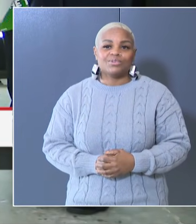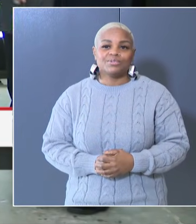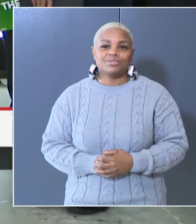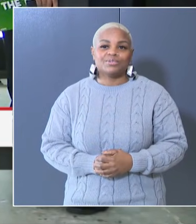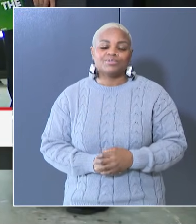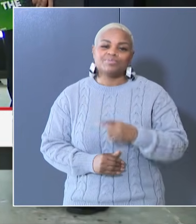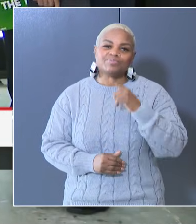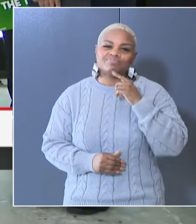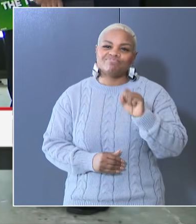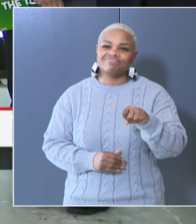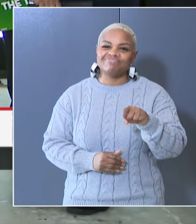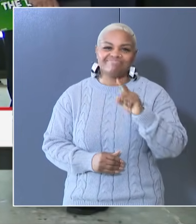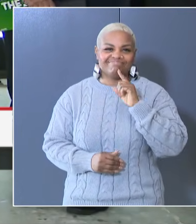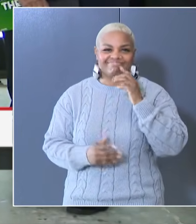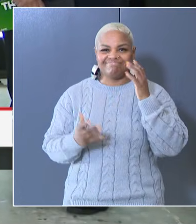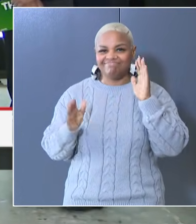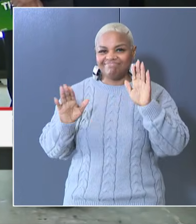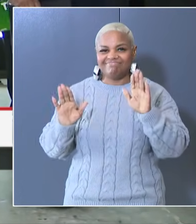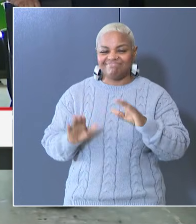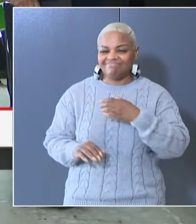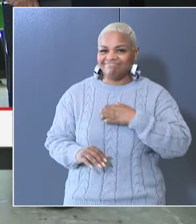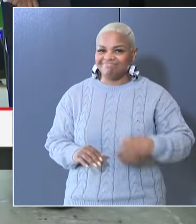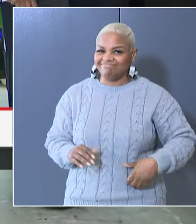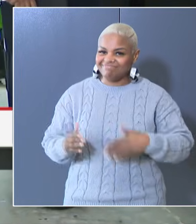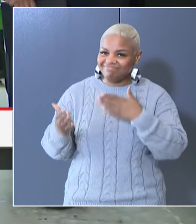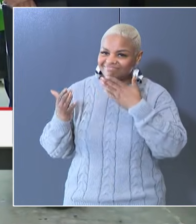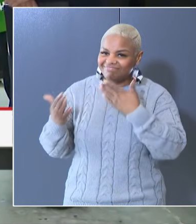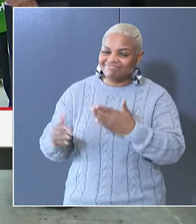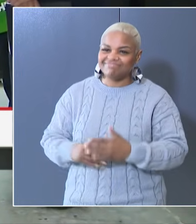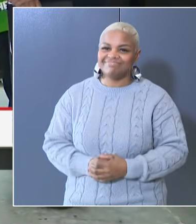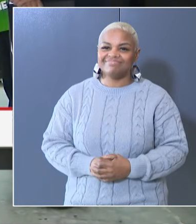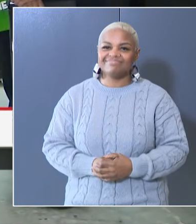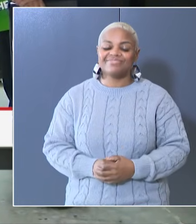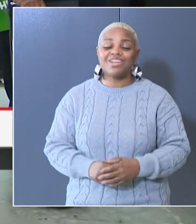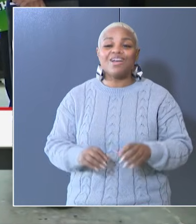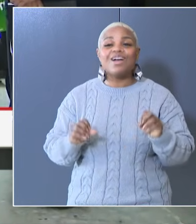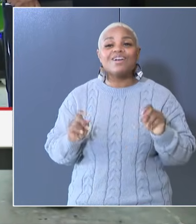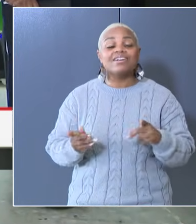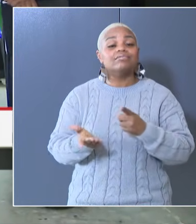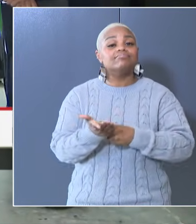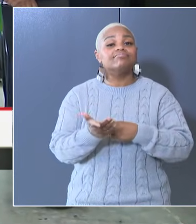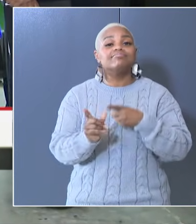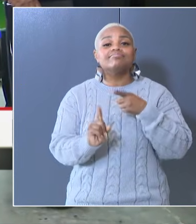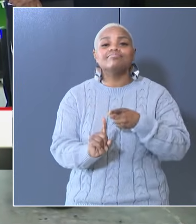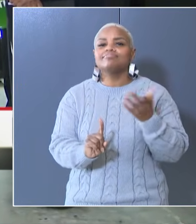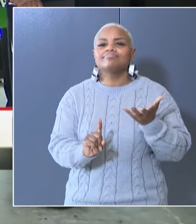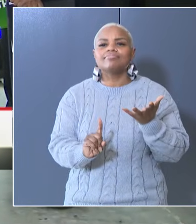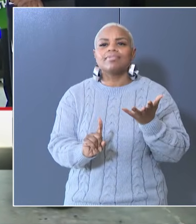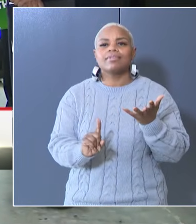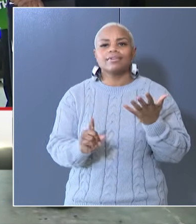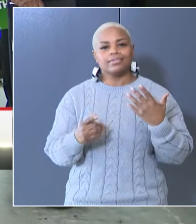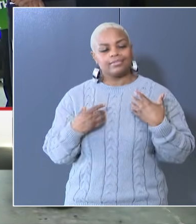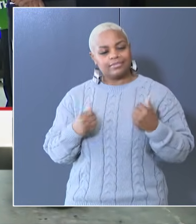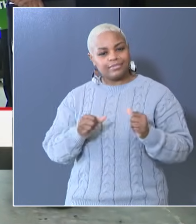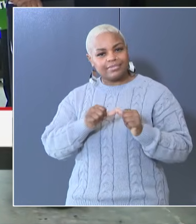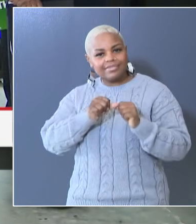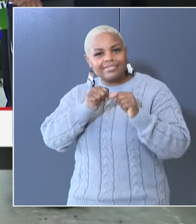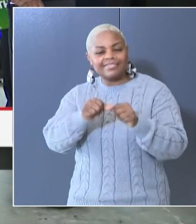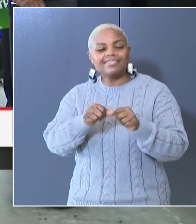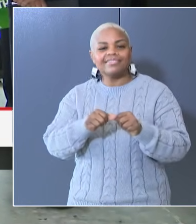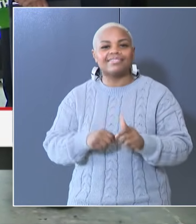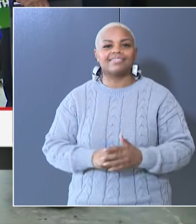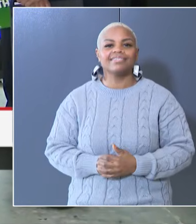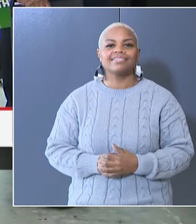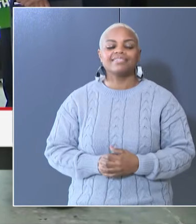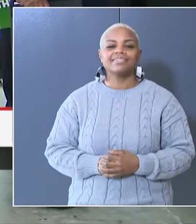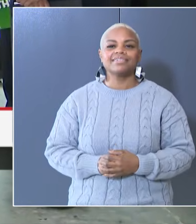just a phenomenal mayor. Thank you. So what a week to talk about resilience. There is really no better advertisement for the value that the